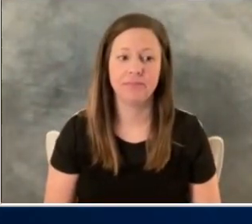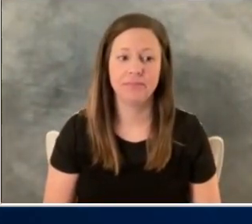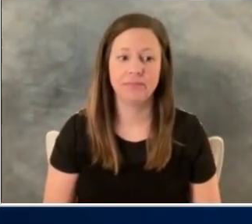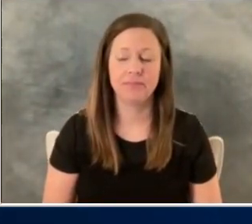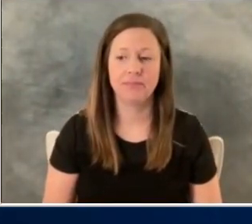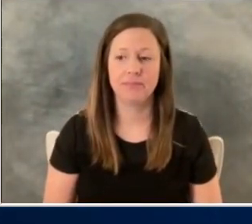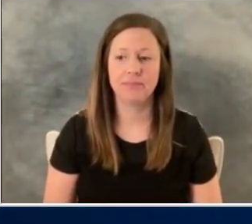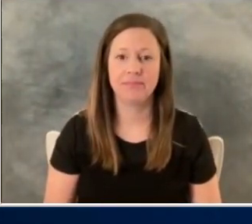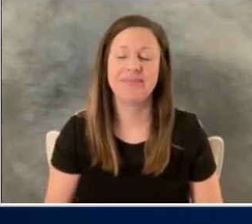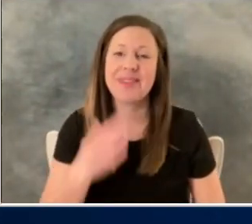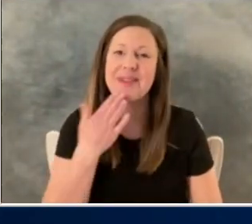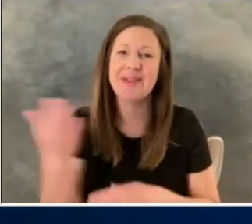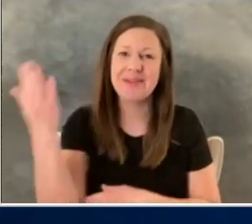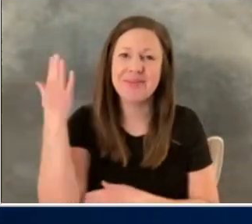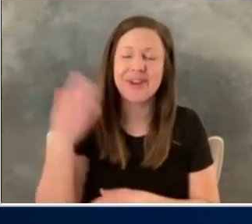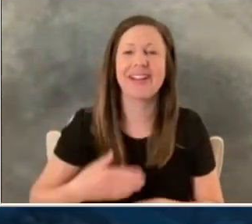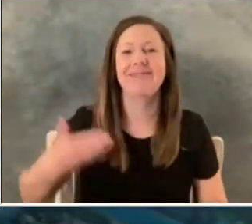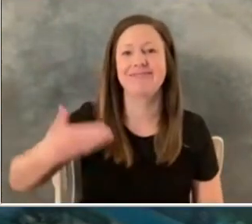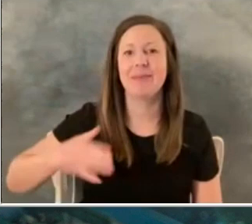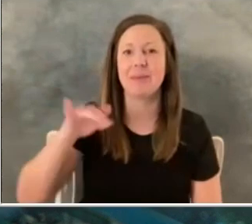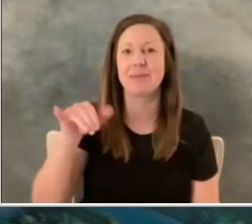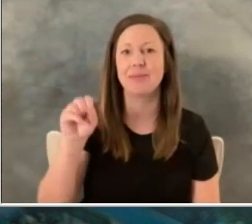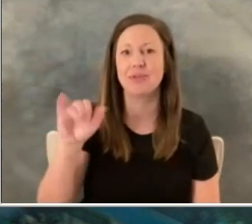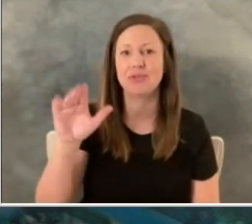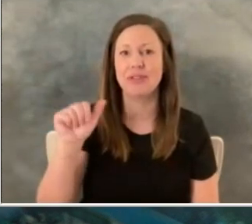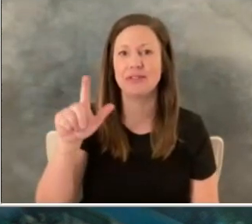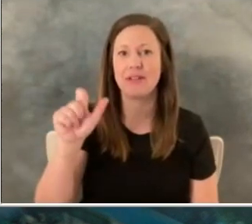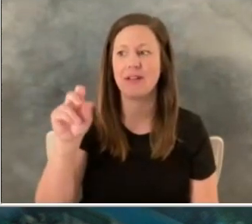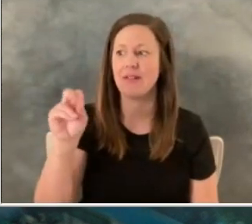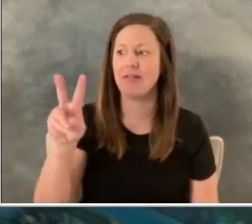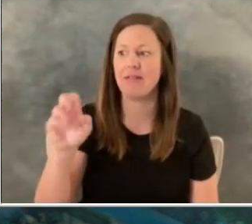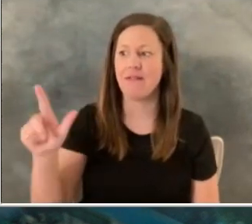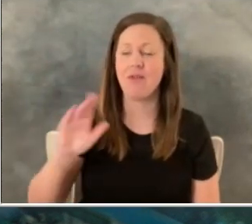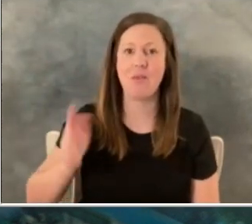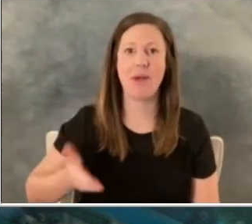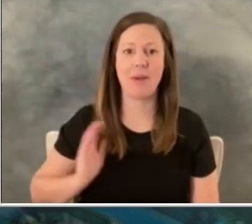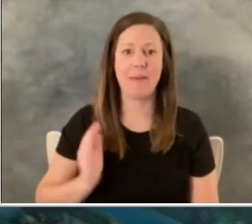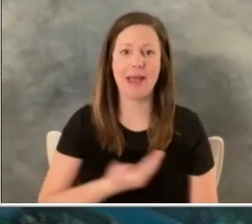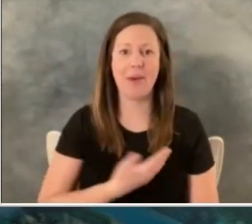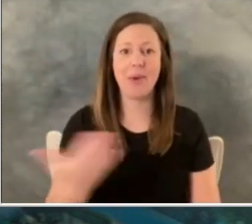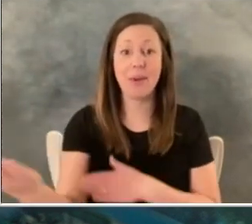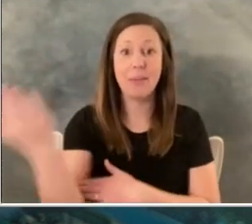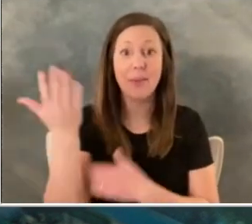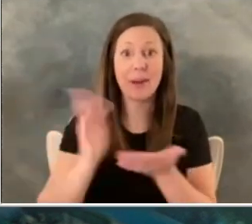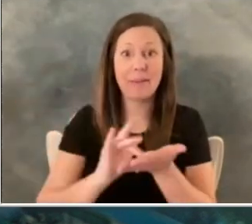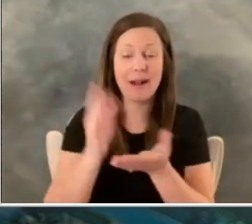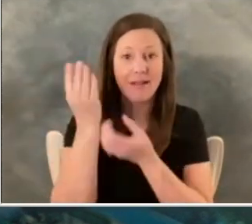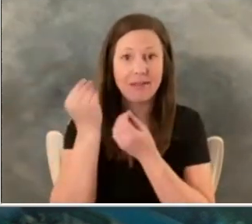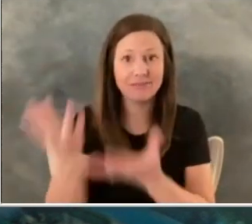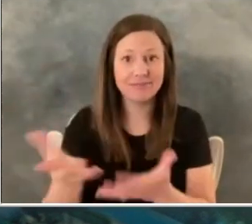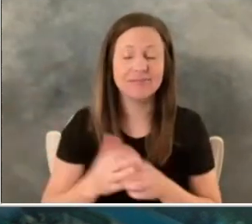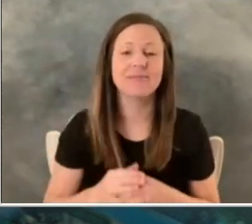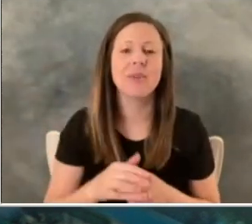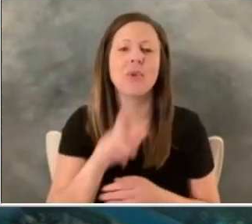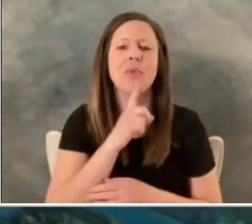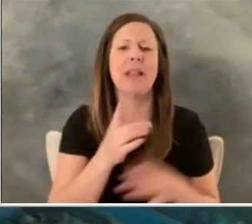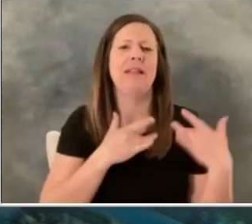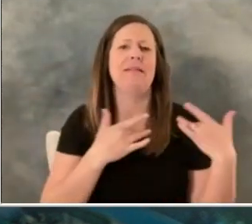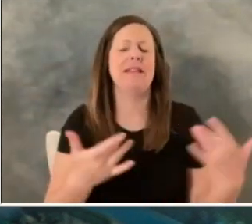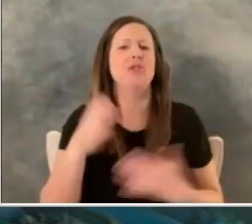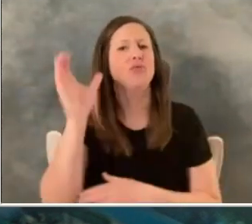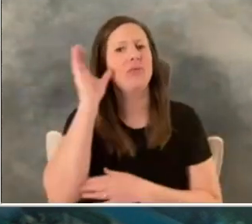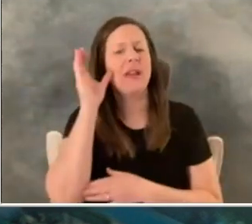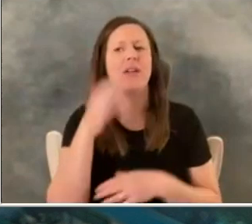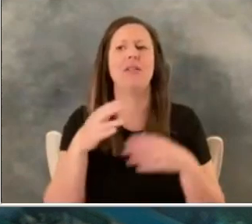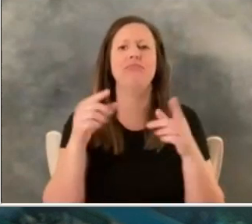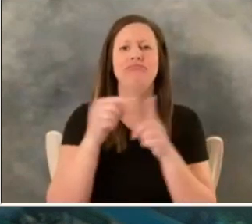Good morning. I'm Jessica Lovell, and welcome to the Morning Medical Update. We often hear about beating cancer, but thanks